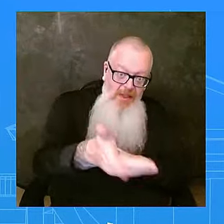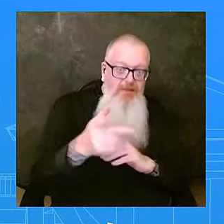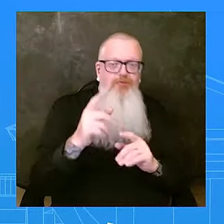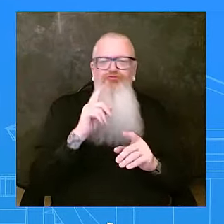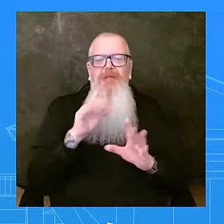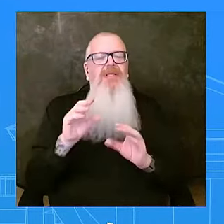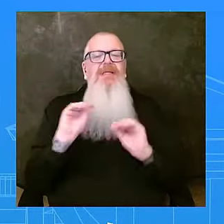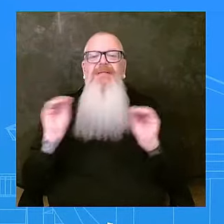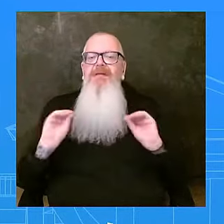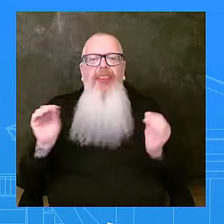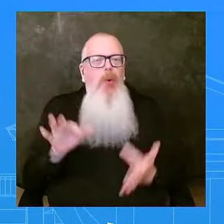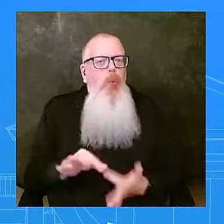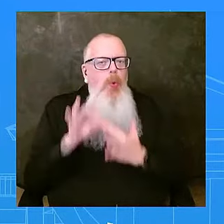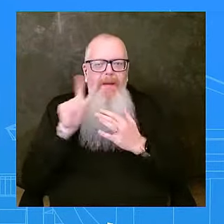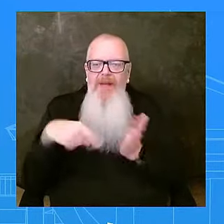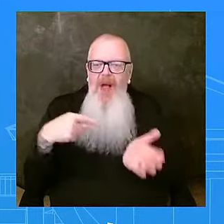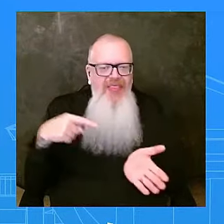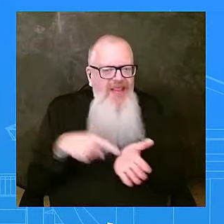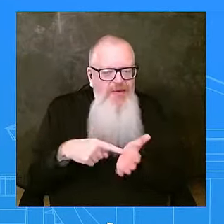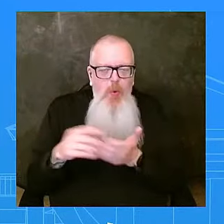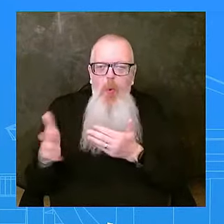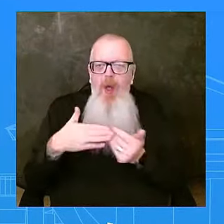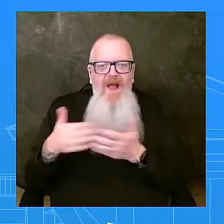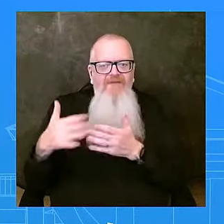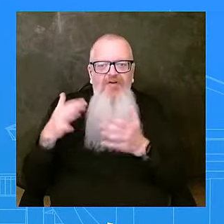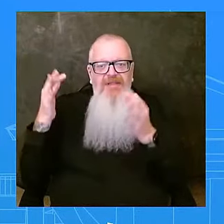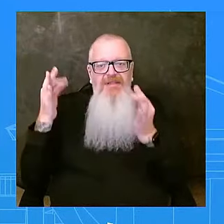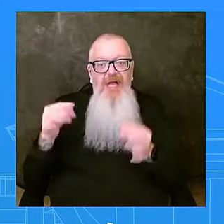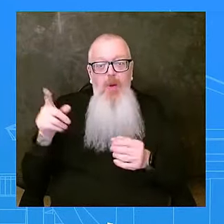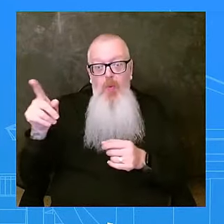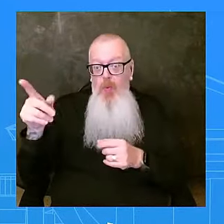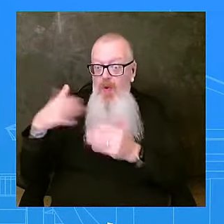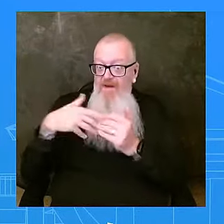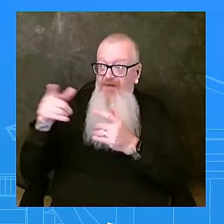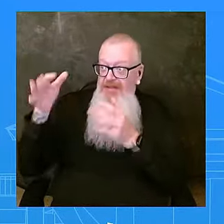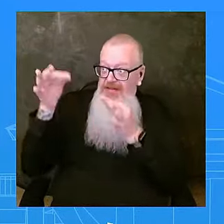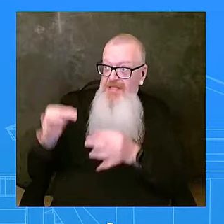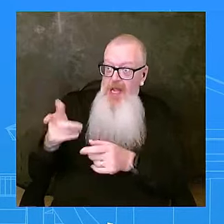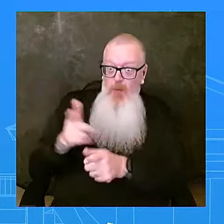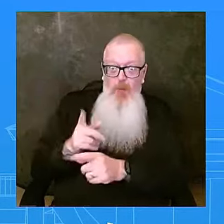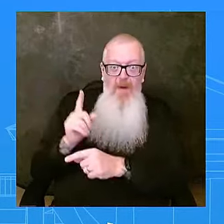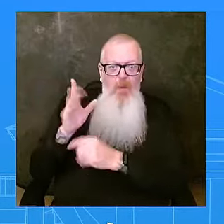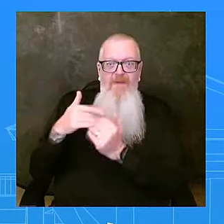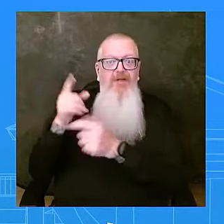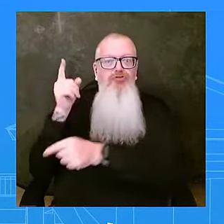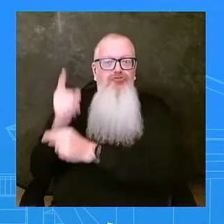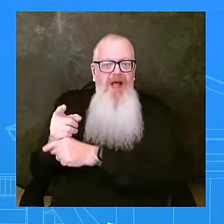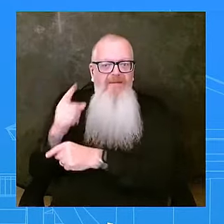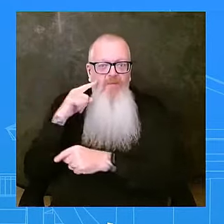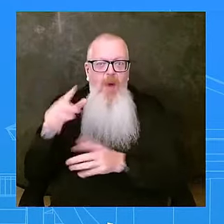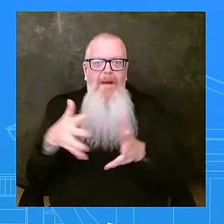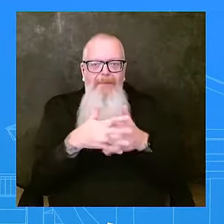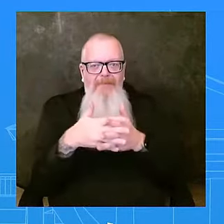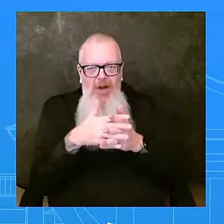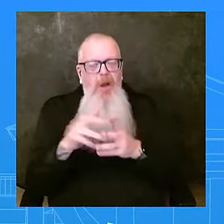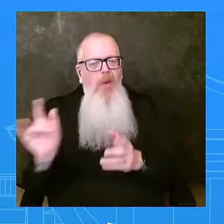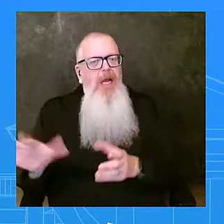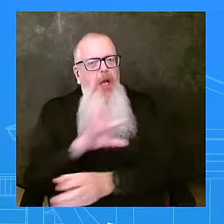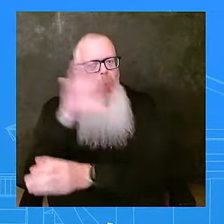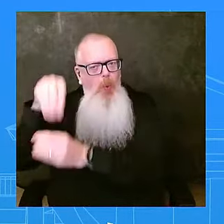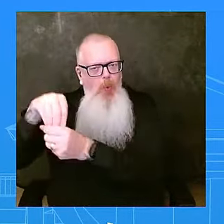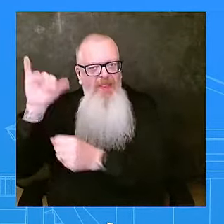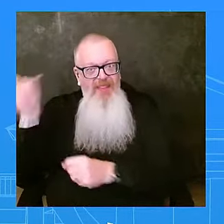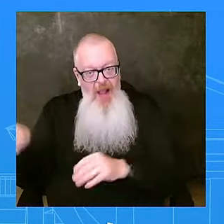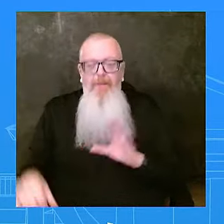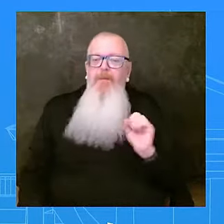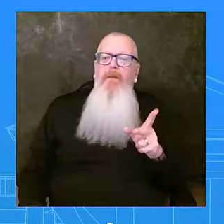do what's right for the American people, and this is part of that. The last transition was, you're talking about how it's not unusual for government